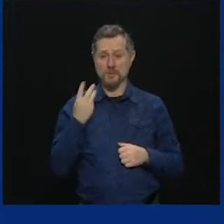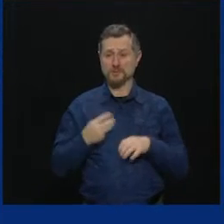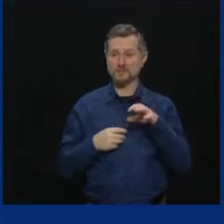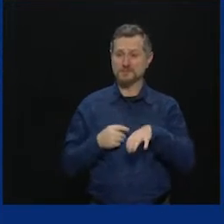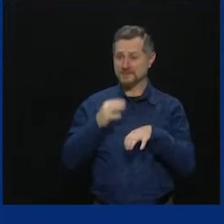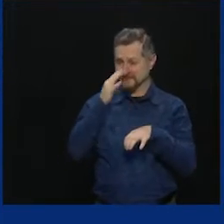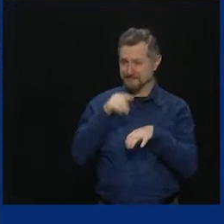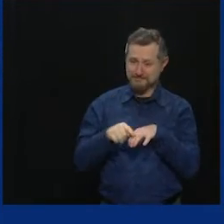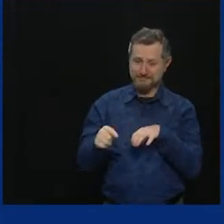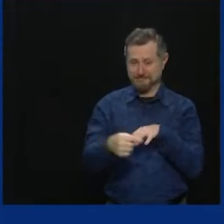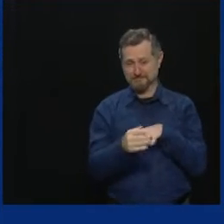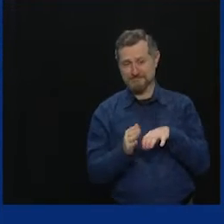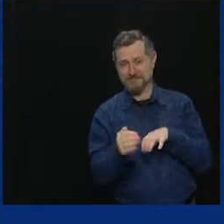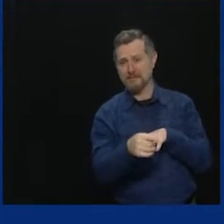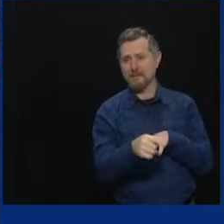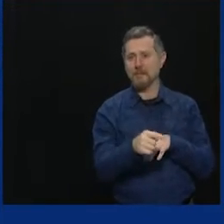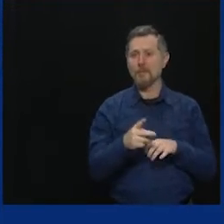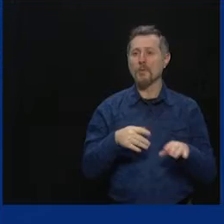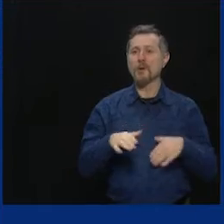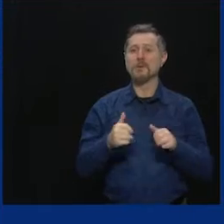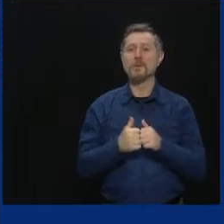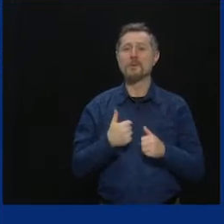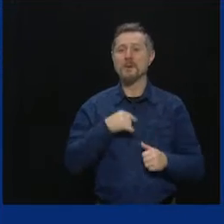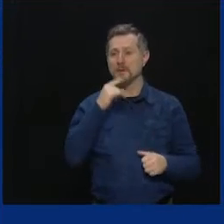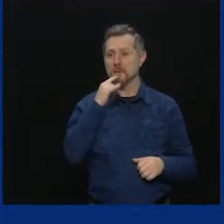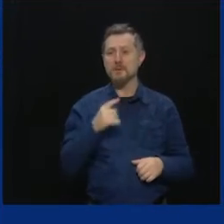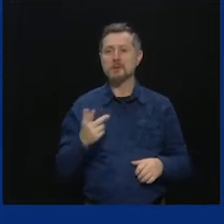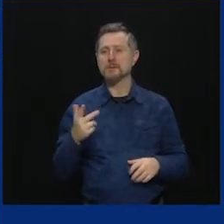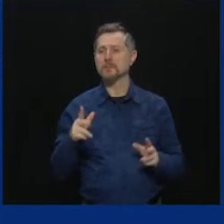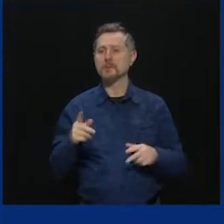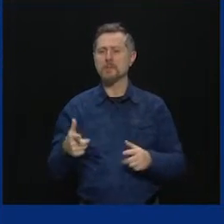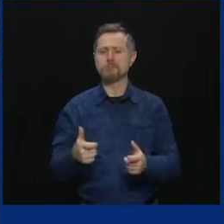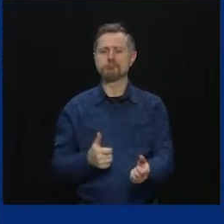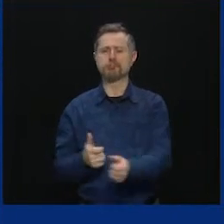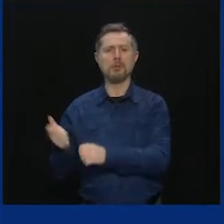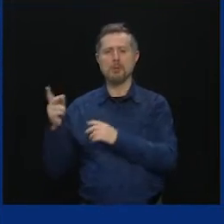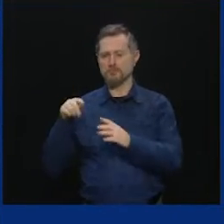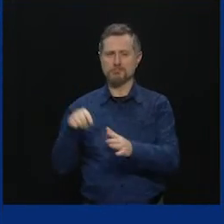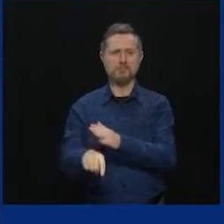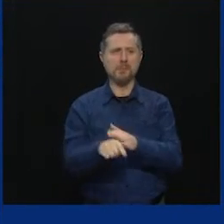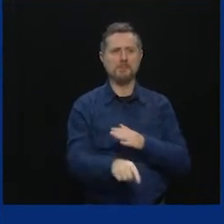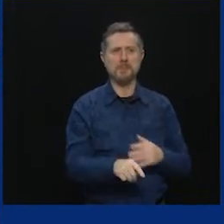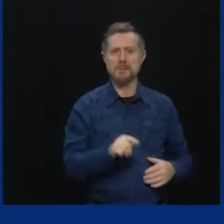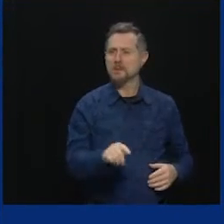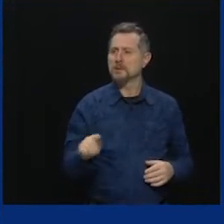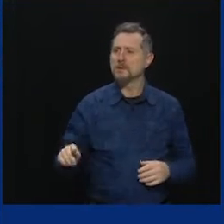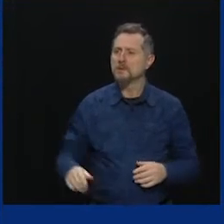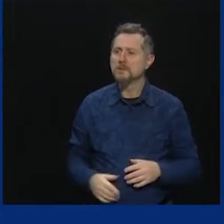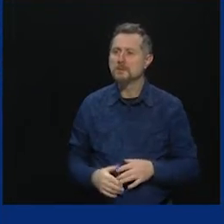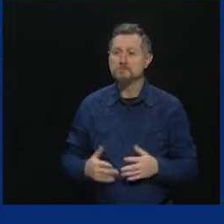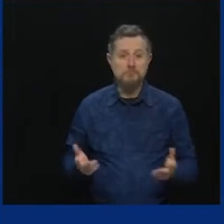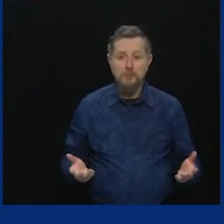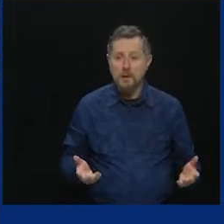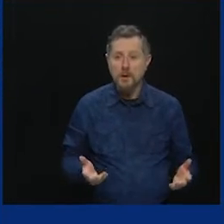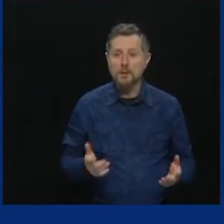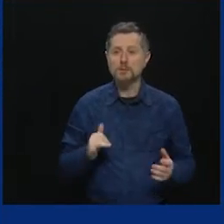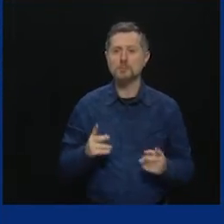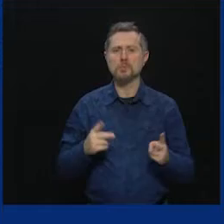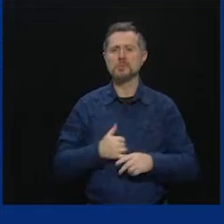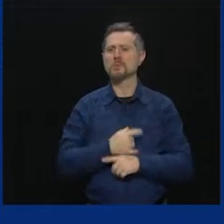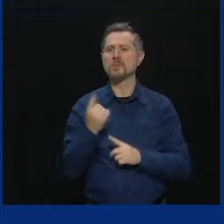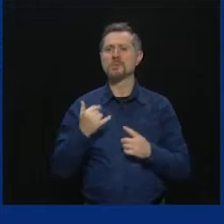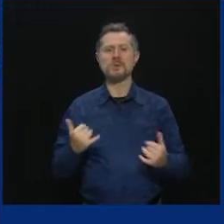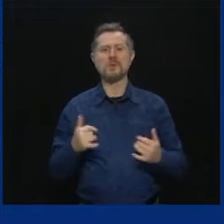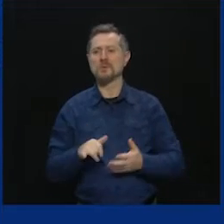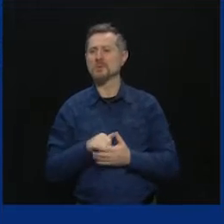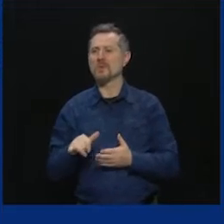from where I was out walking my babies around the block. I understand that there are still people living today in the great state of New York who have that fear, who